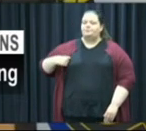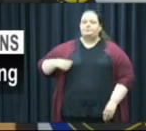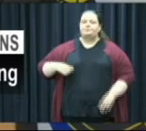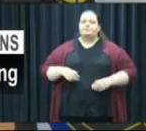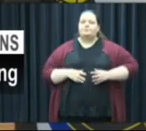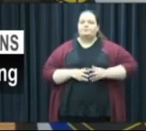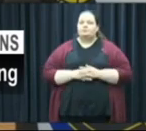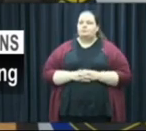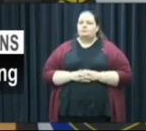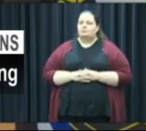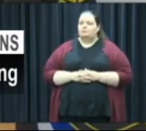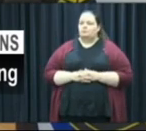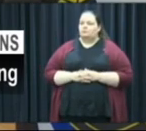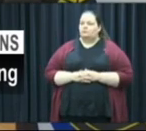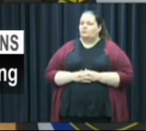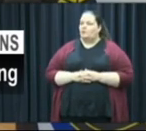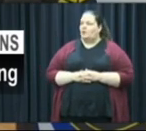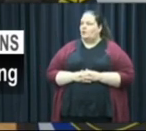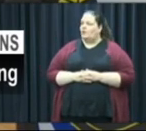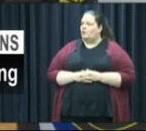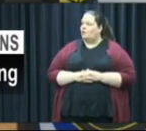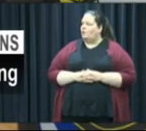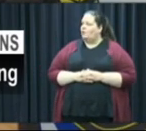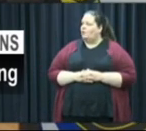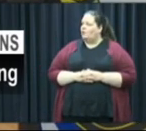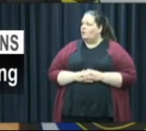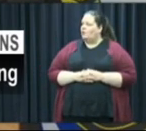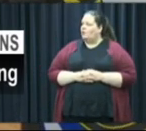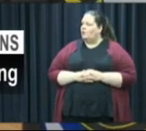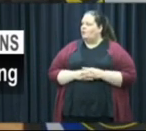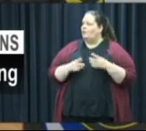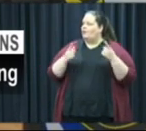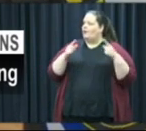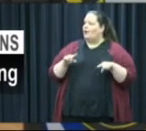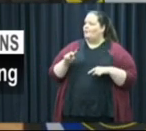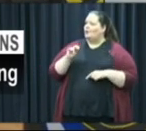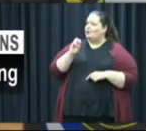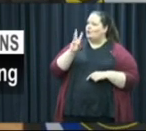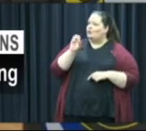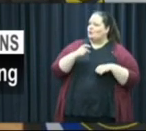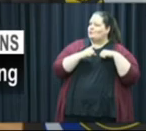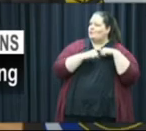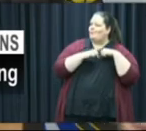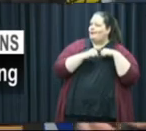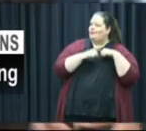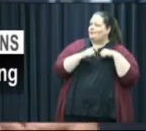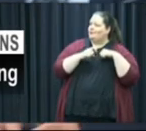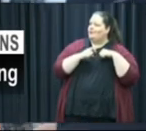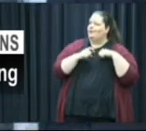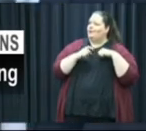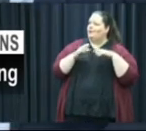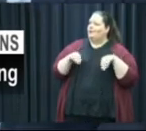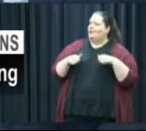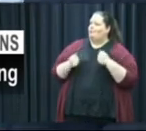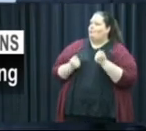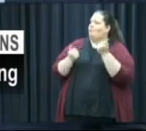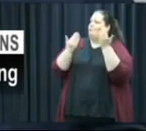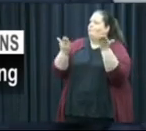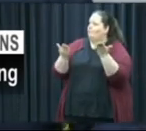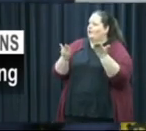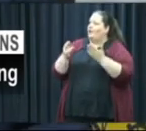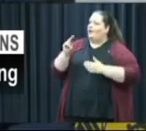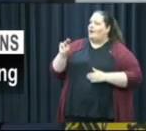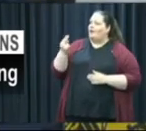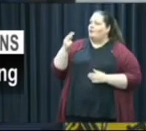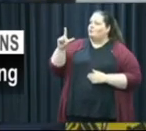that a committee out of Moncton has submitted a bid to the NHL to host hockey games in the city if the league resumes its